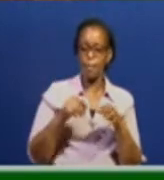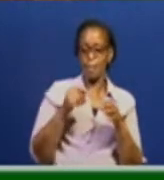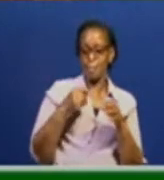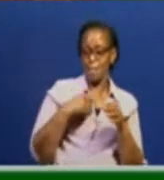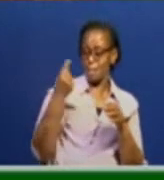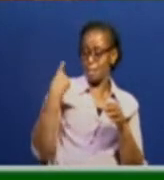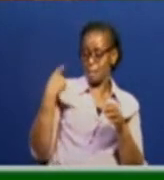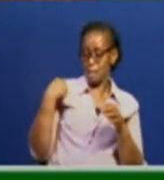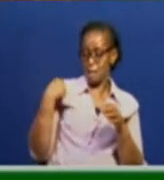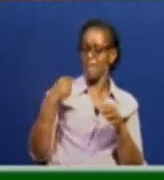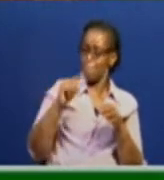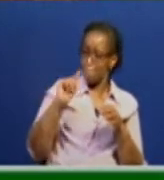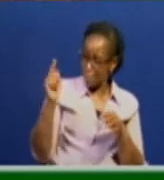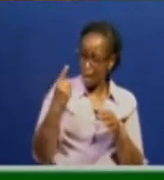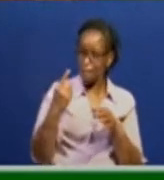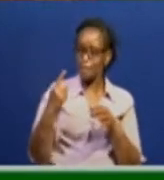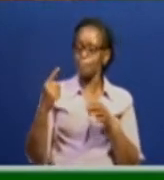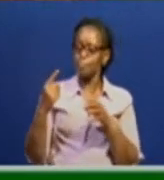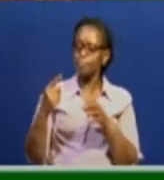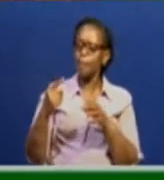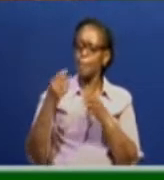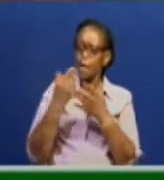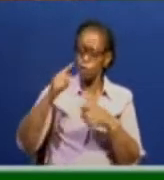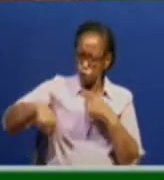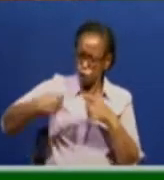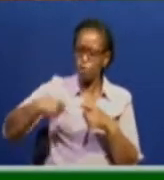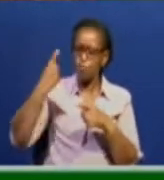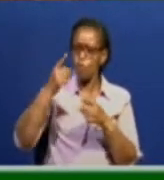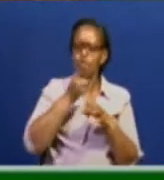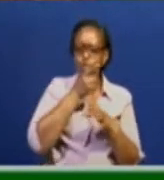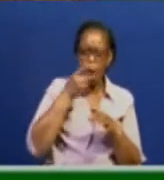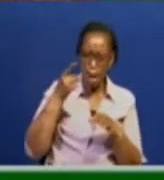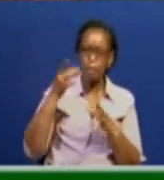first consignment of the dryers docked in the country.